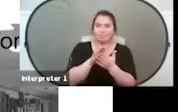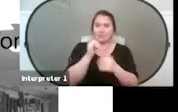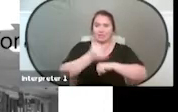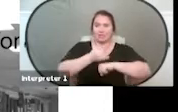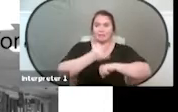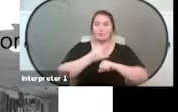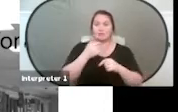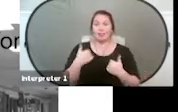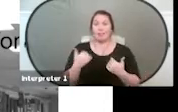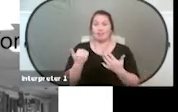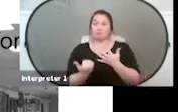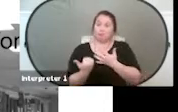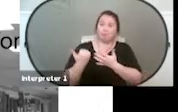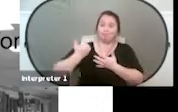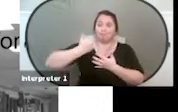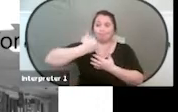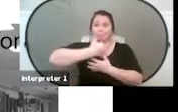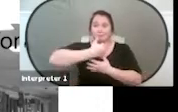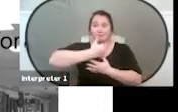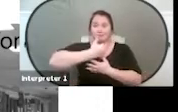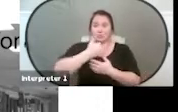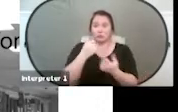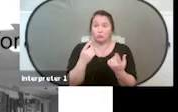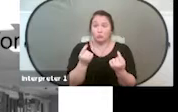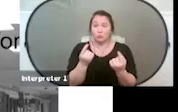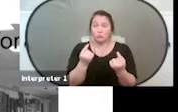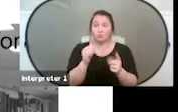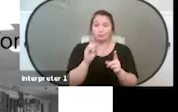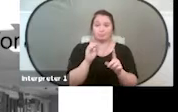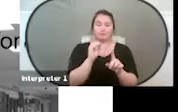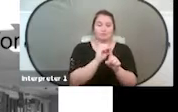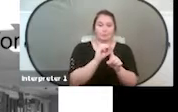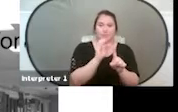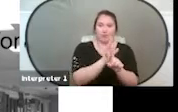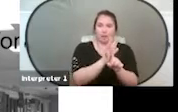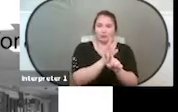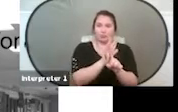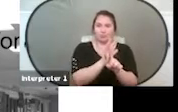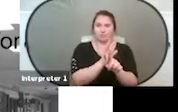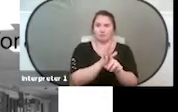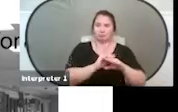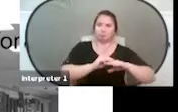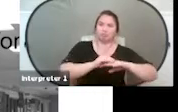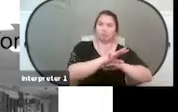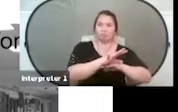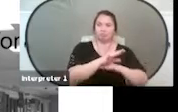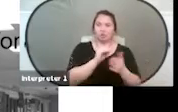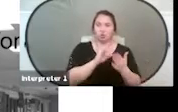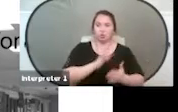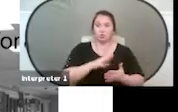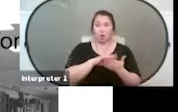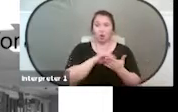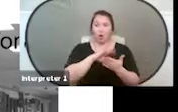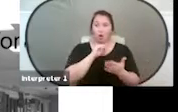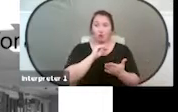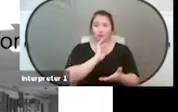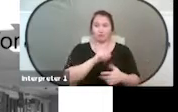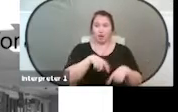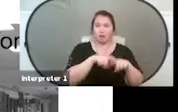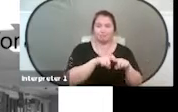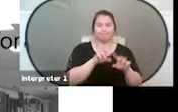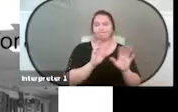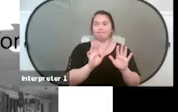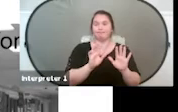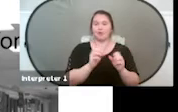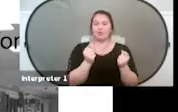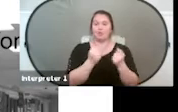priority on not impacting the learning for students. And so everything was really timed and